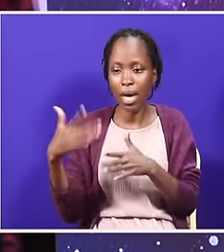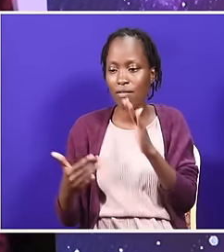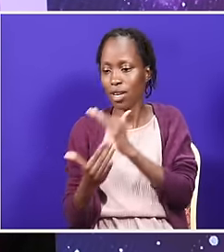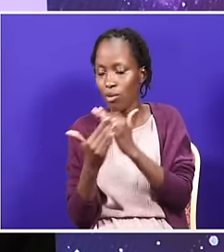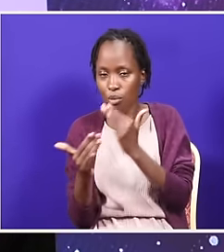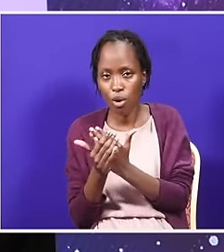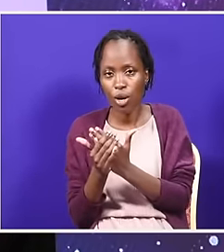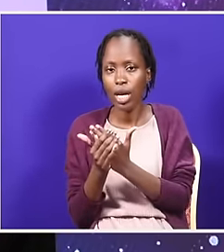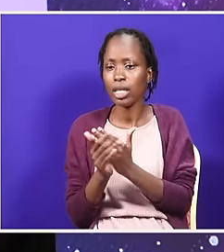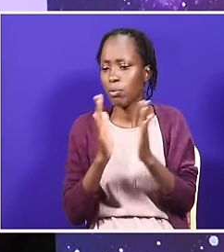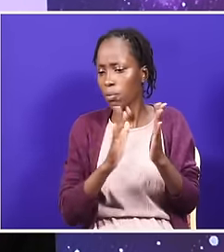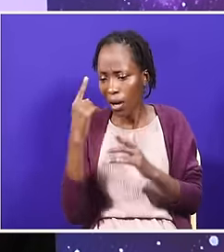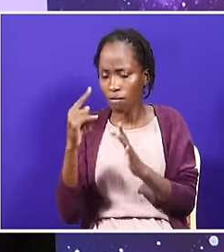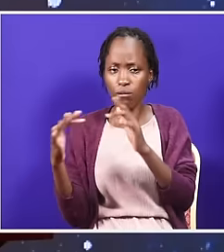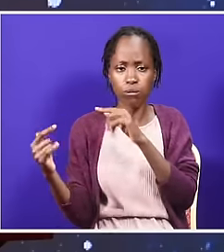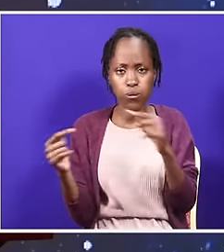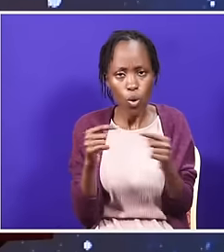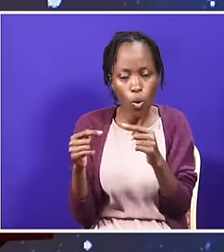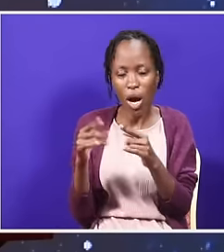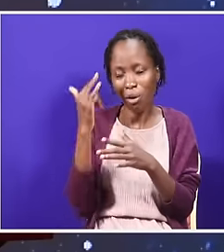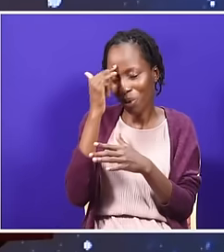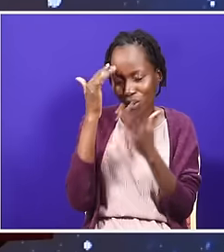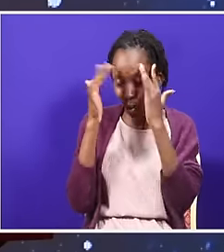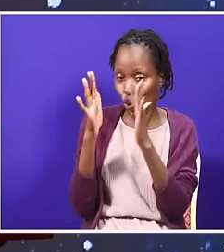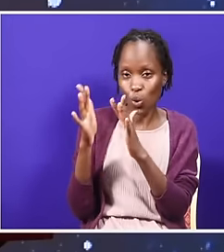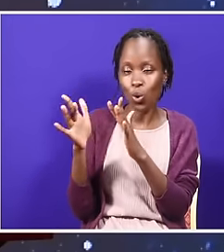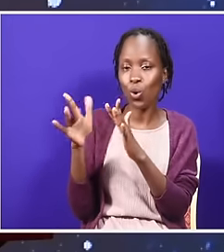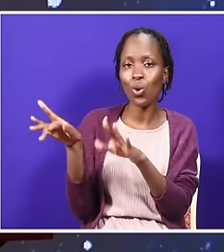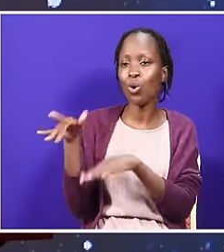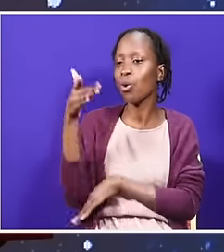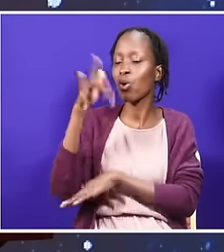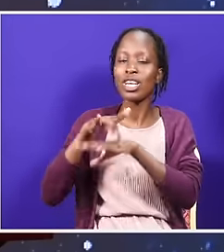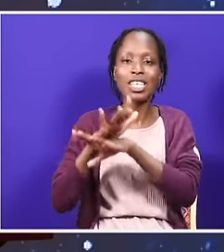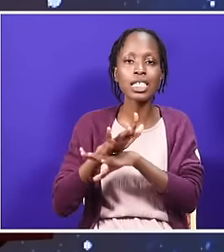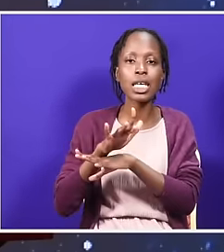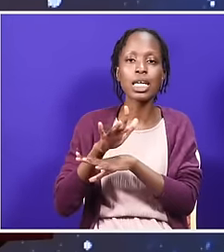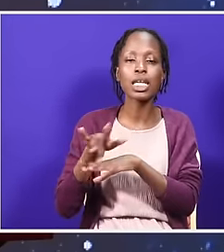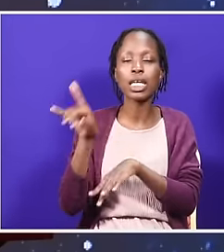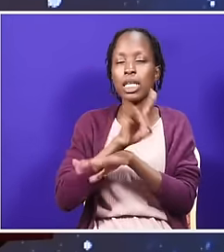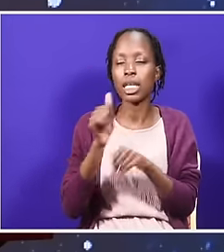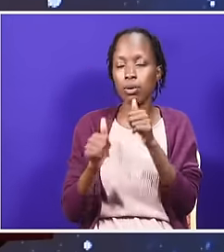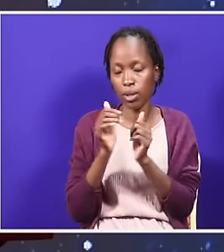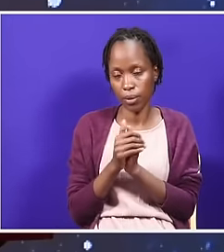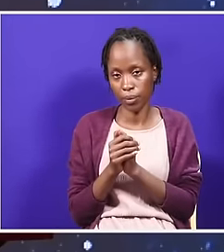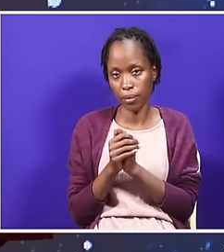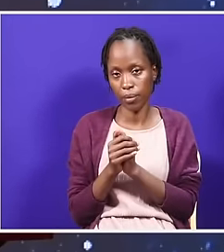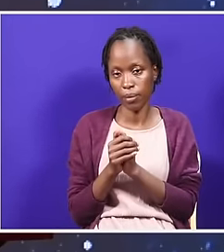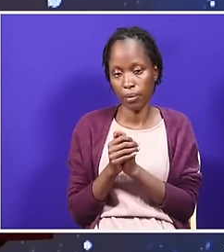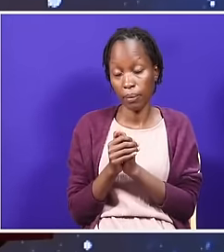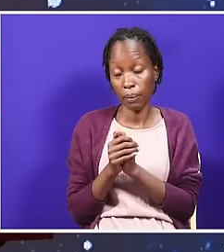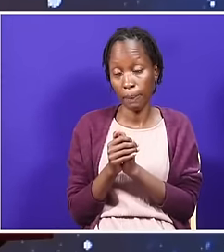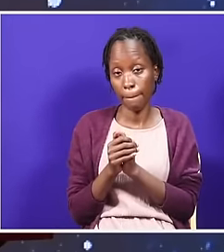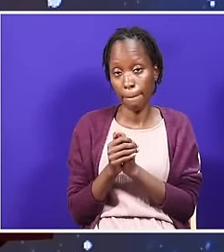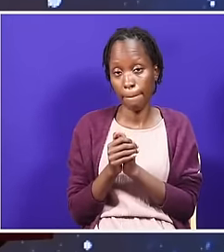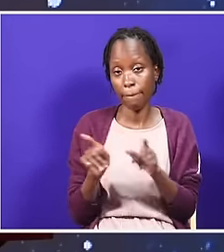He never knew when God was going to say, okay, let's go. Let's go. And so, brothers and sisters, you